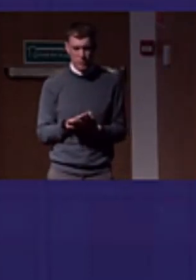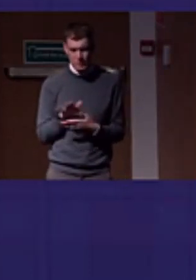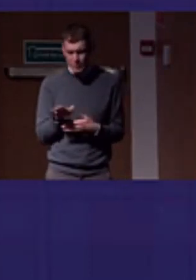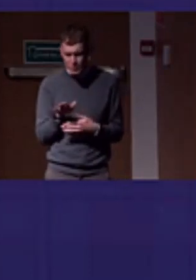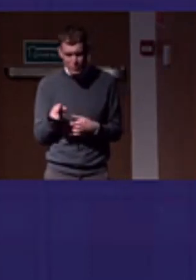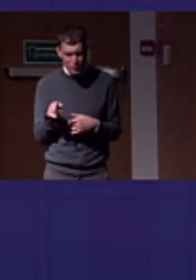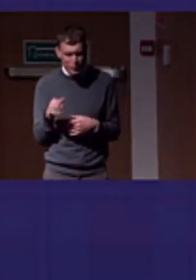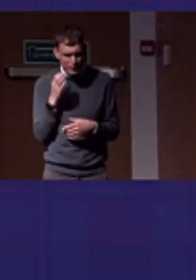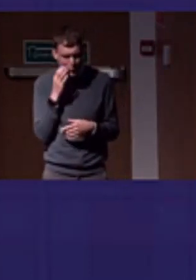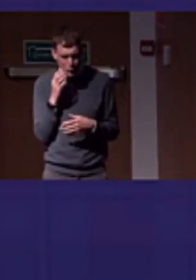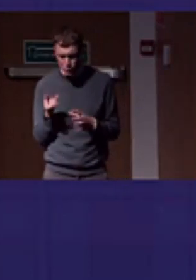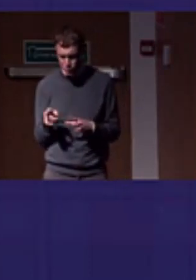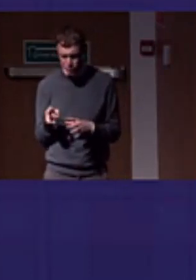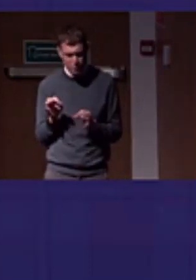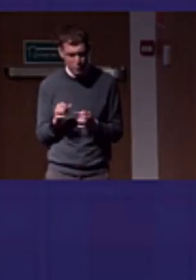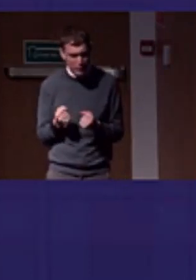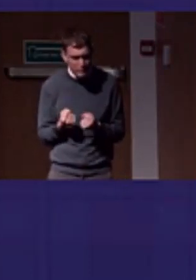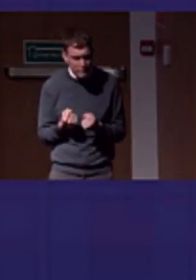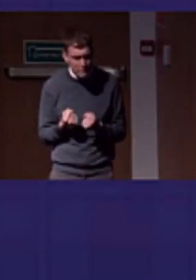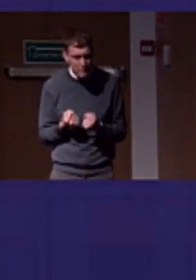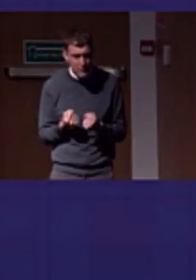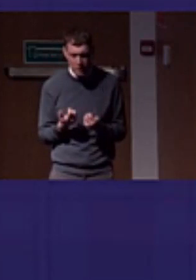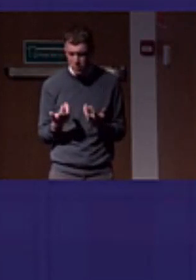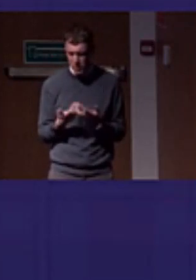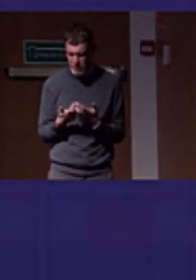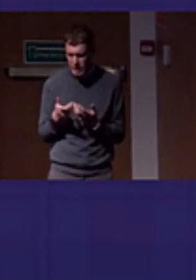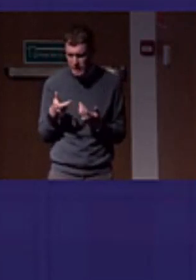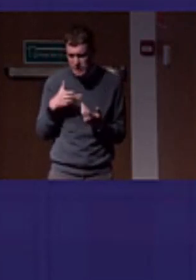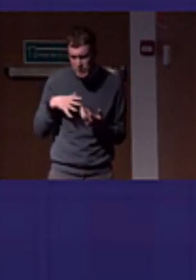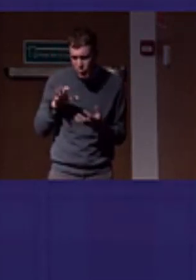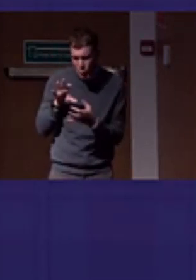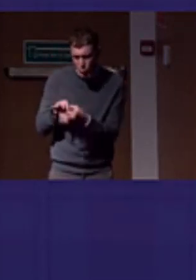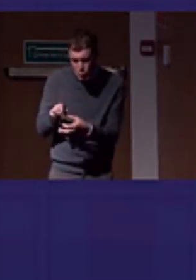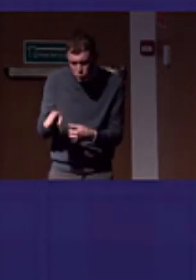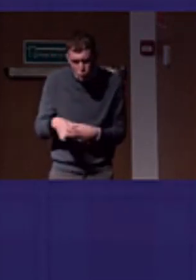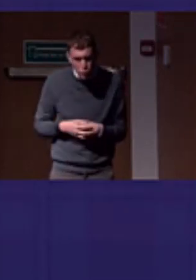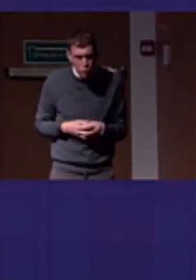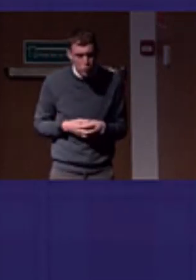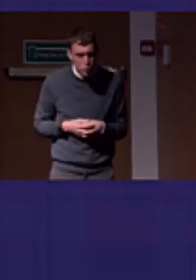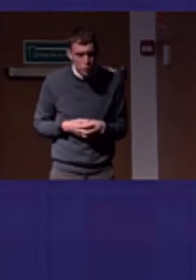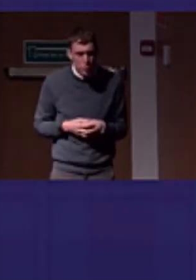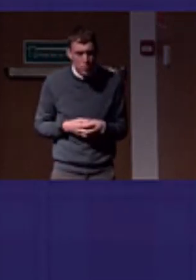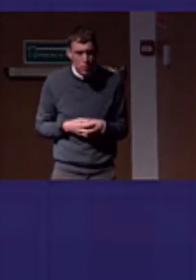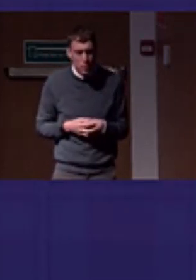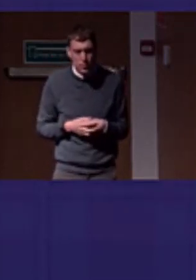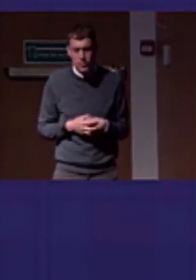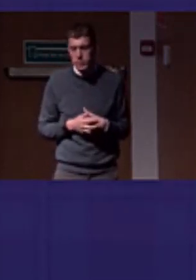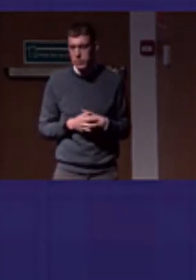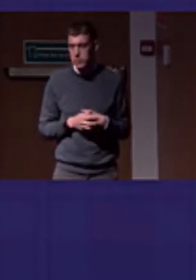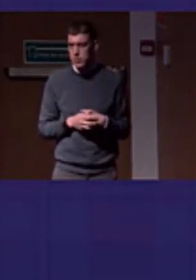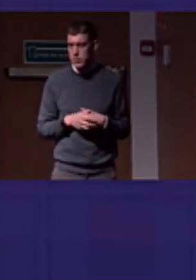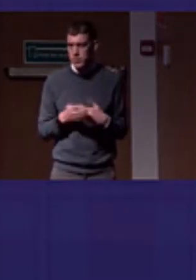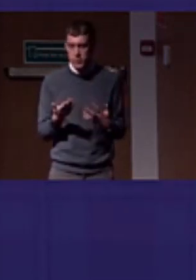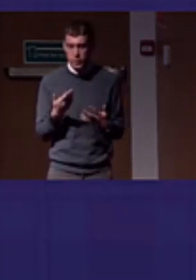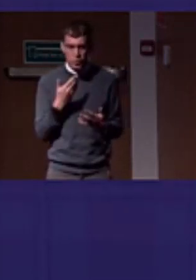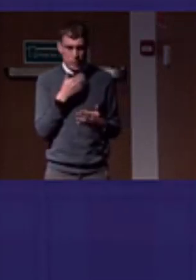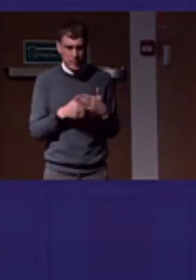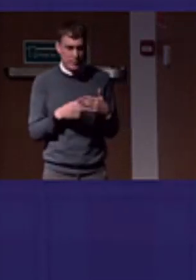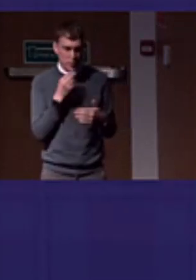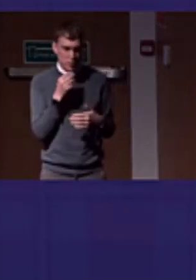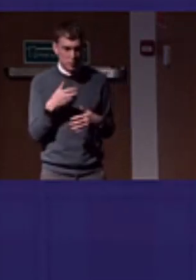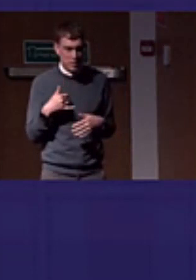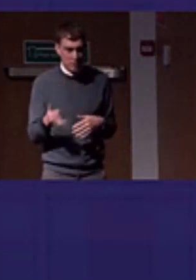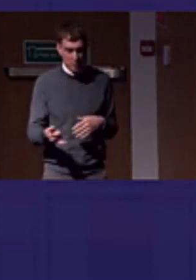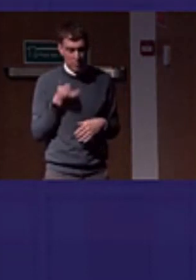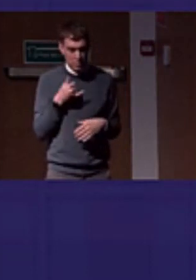phone? That's weird. What if someone needs to get a hold of you? Well-being shaming. I don't have Teams on my phone. I'm very